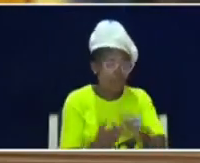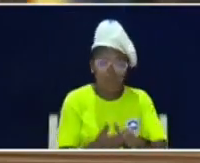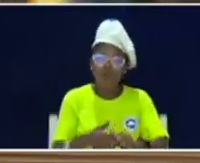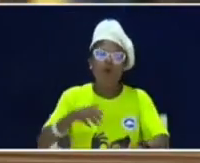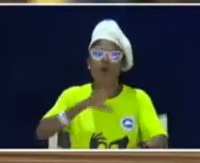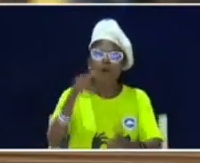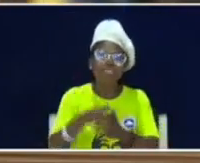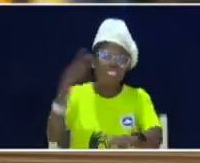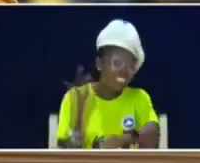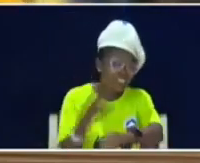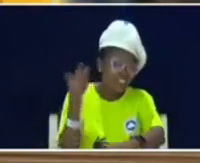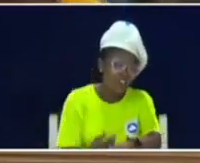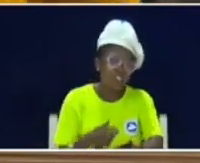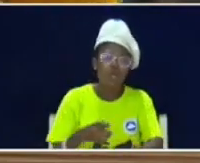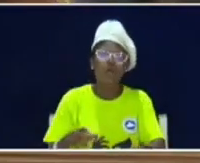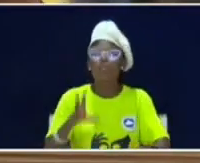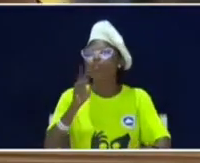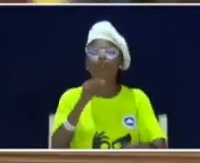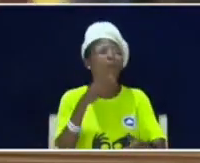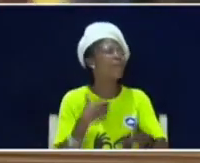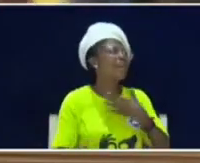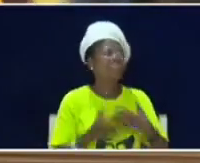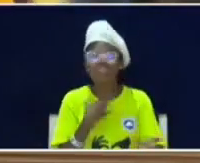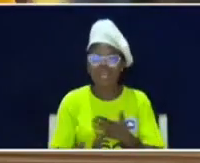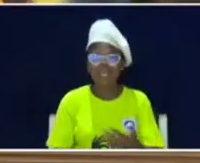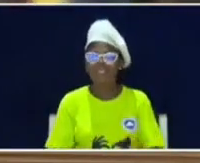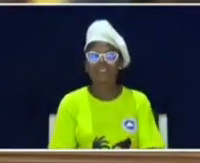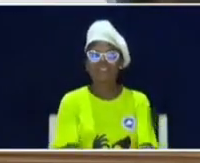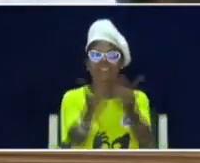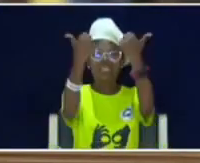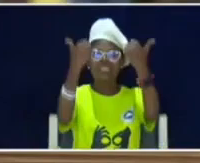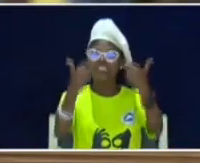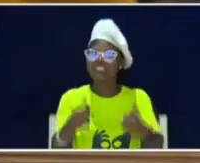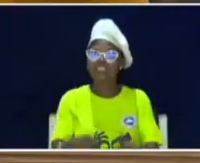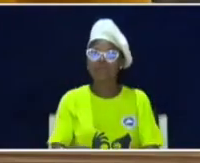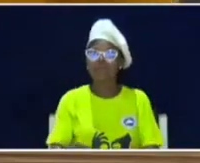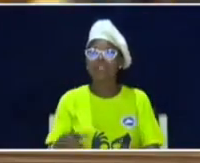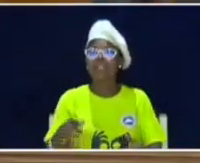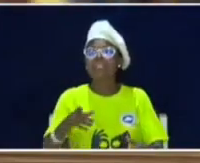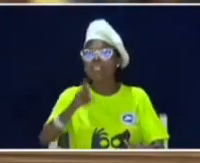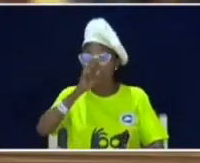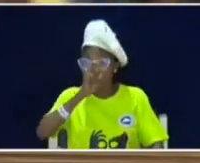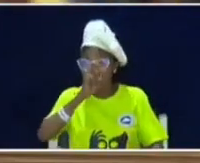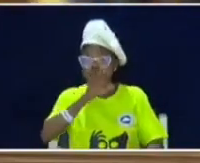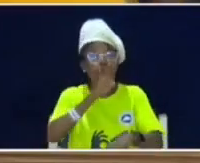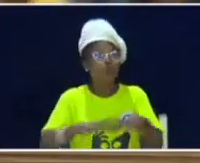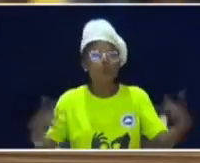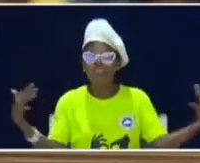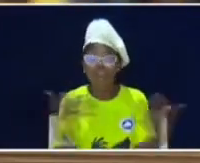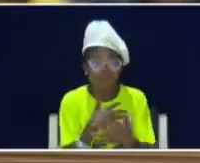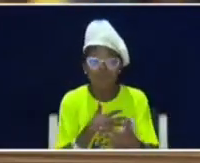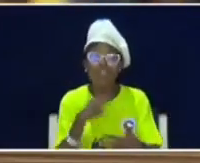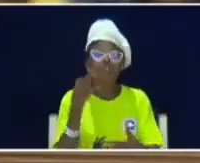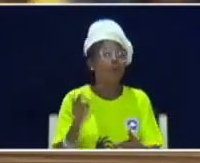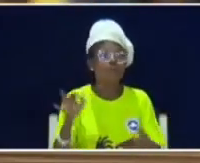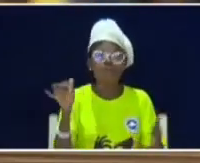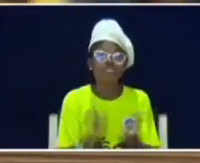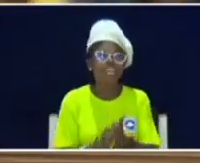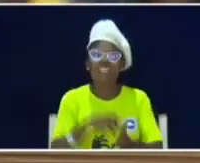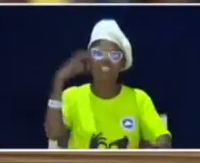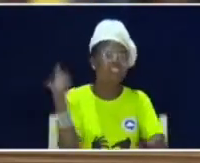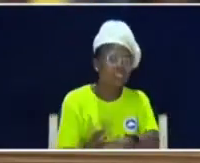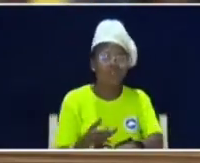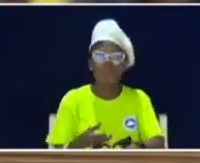them. Challenges don't make them look back. The challenges don't make them weary. There